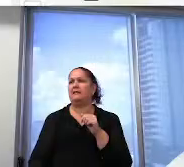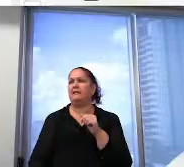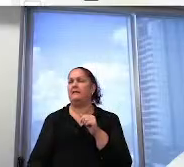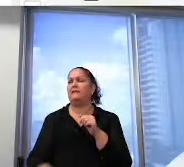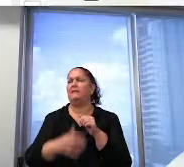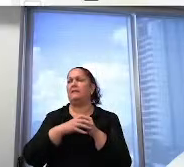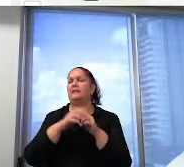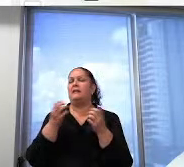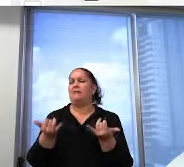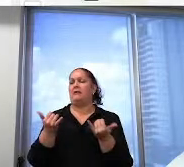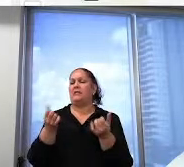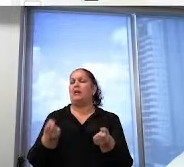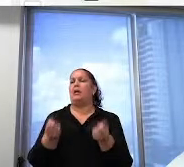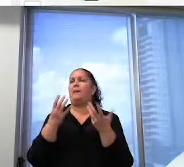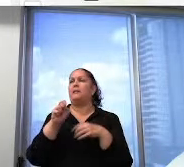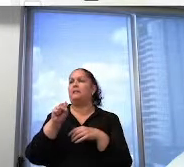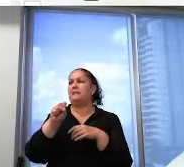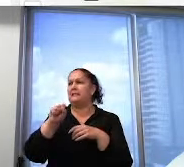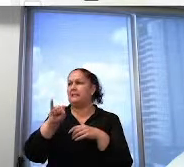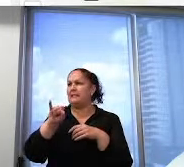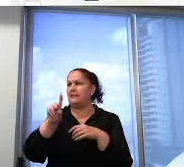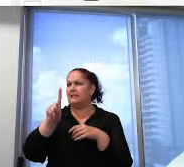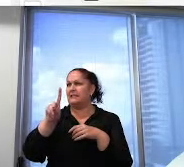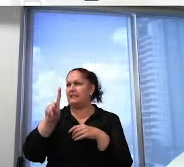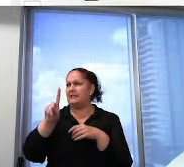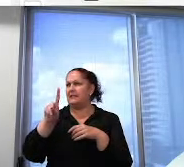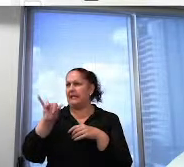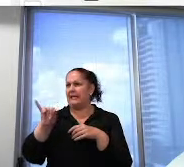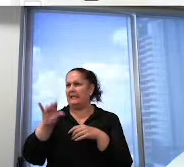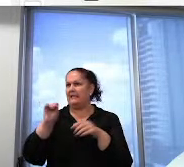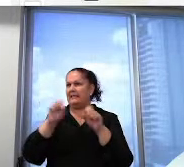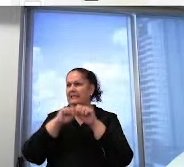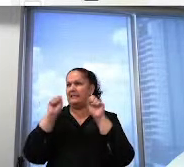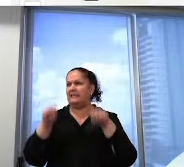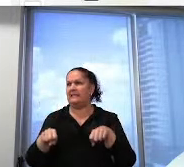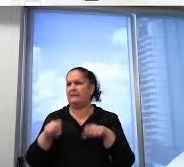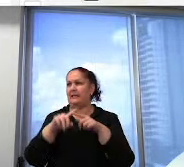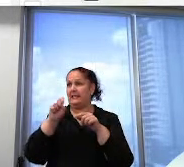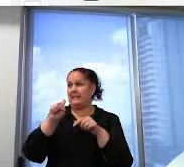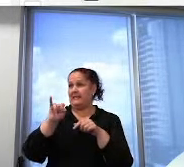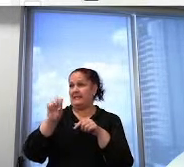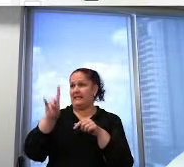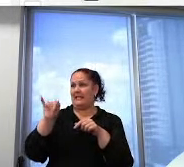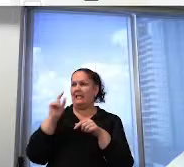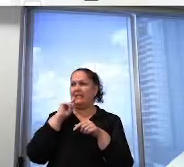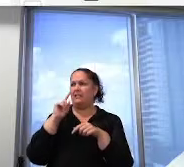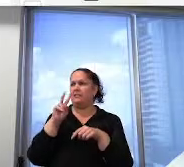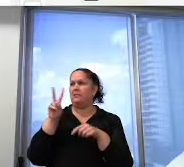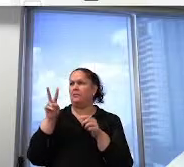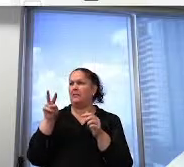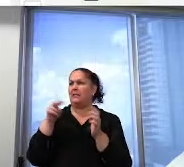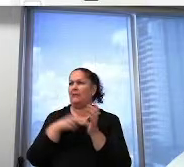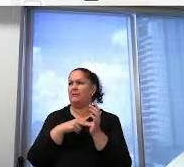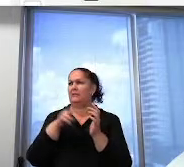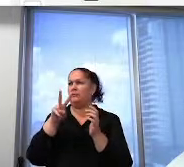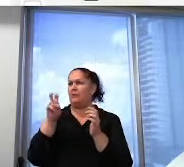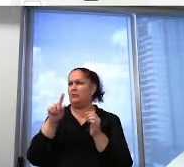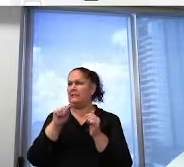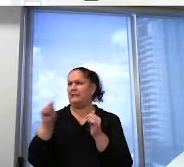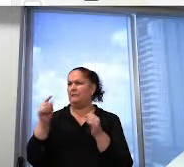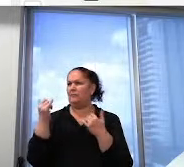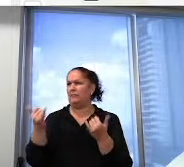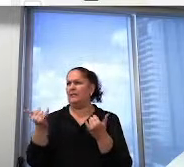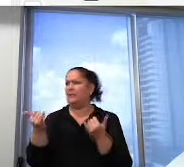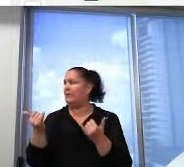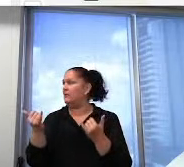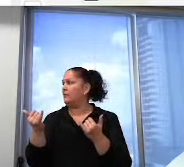What right now, how much is the SAIDI in the system? Because I believe the SAIDI is 1,200 something right